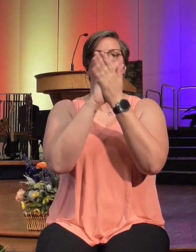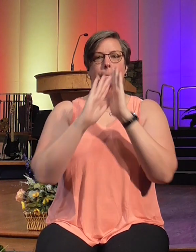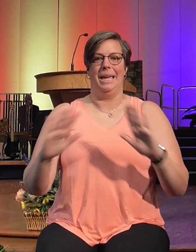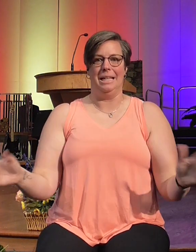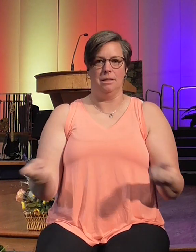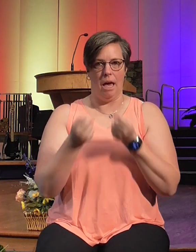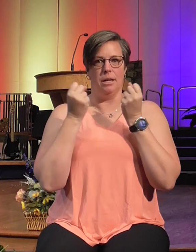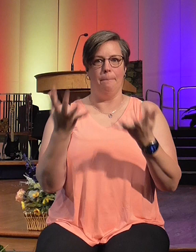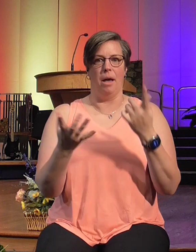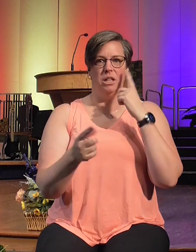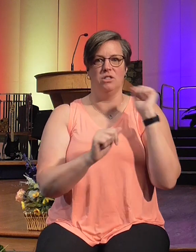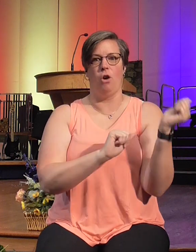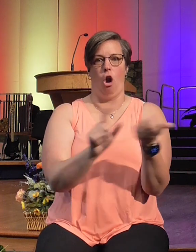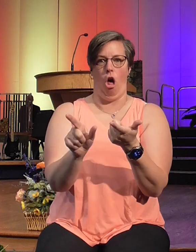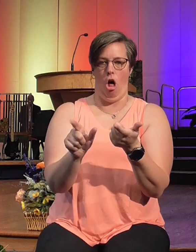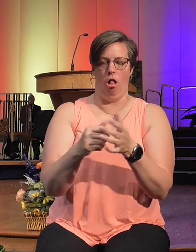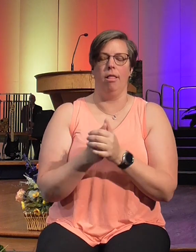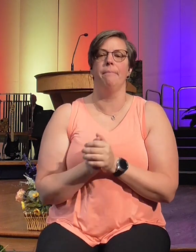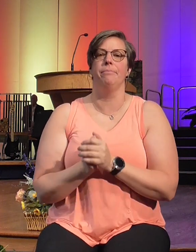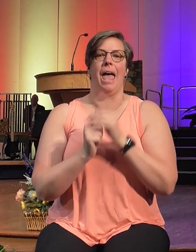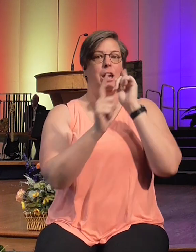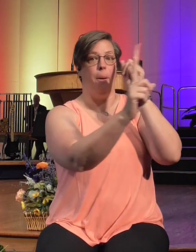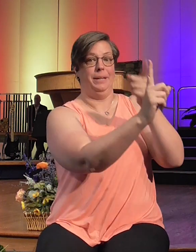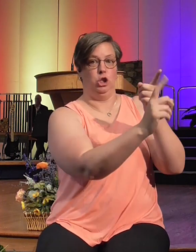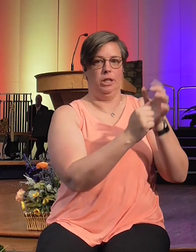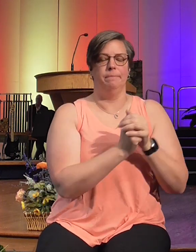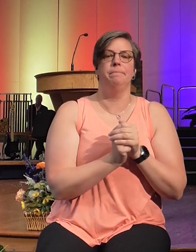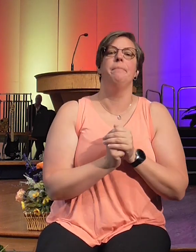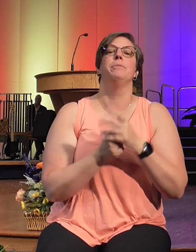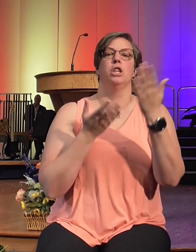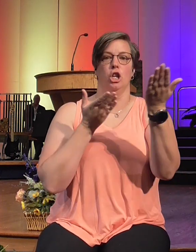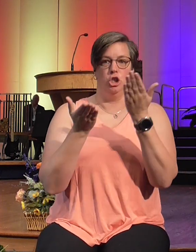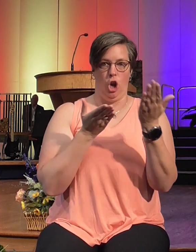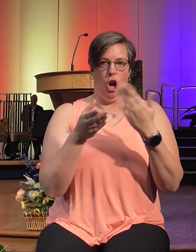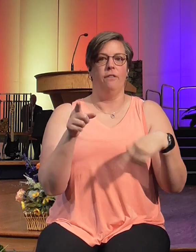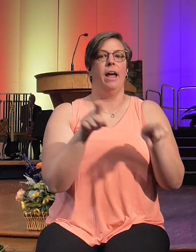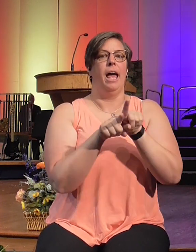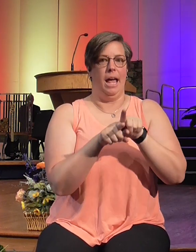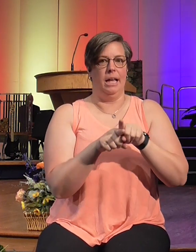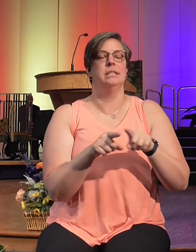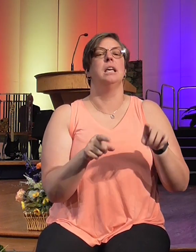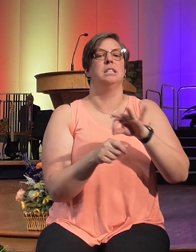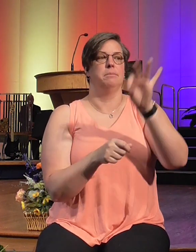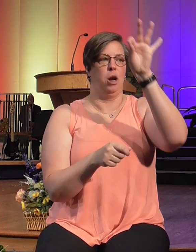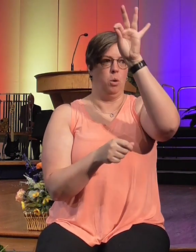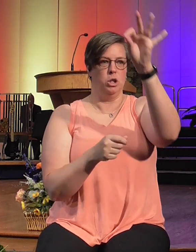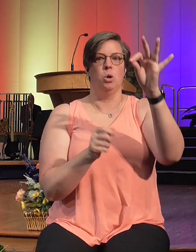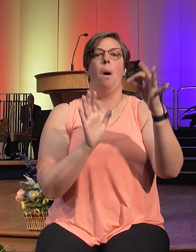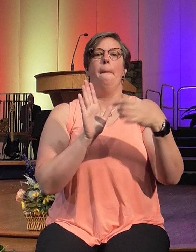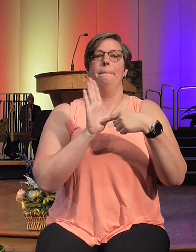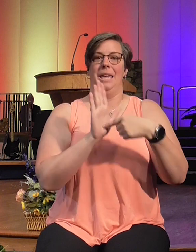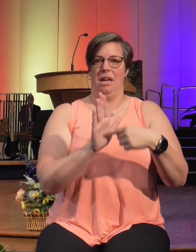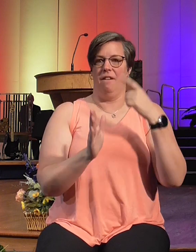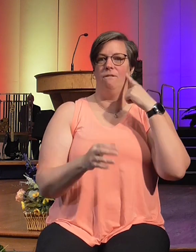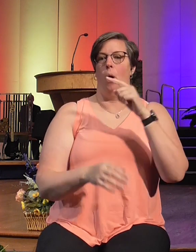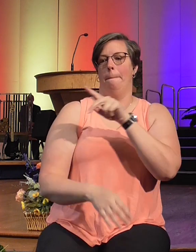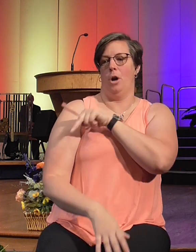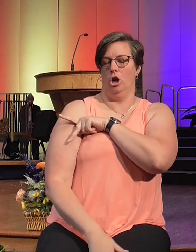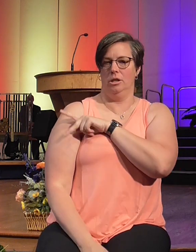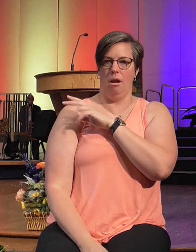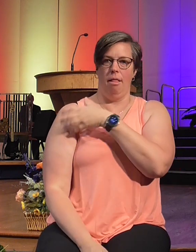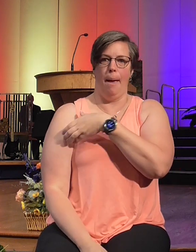and abundance for all. And our mission: to serve as a spiritual beacon for